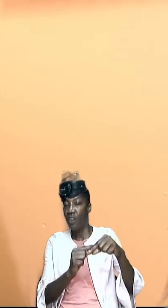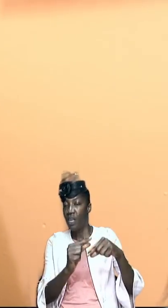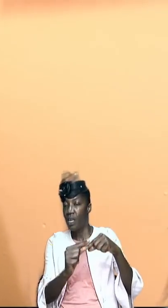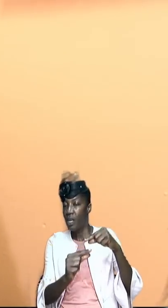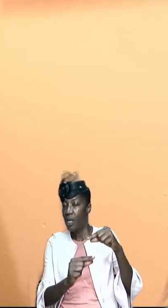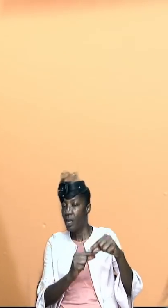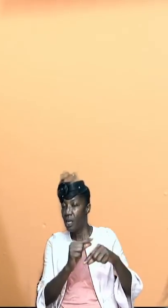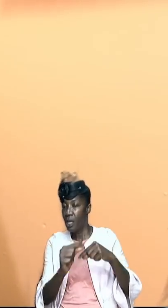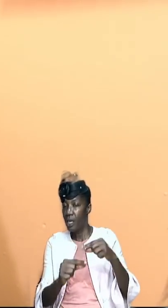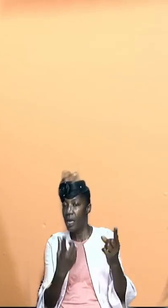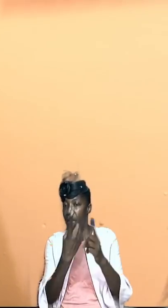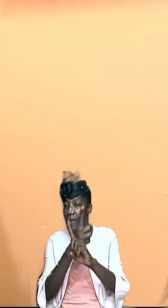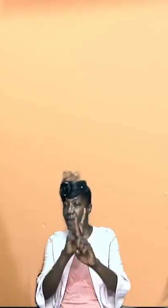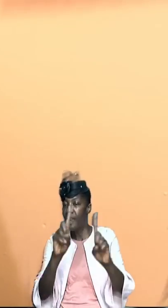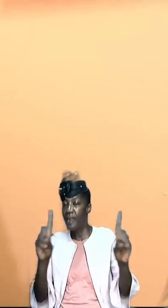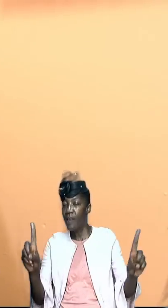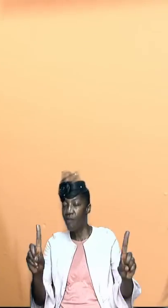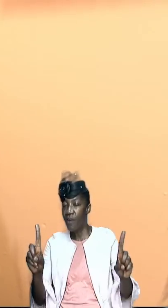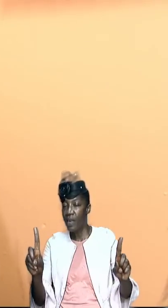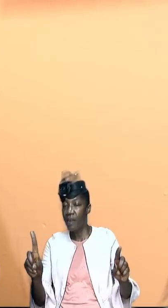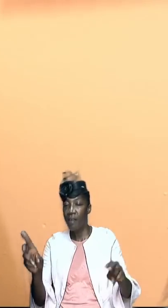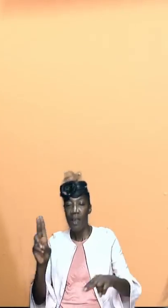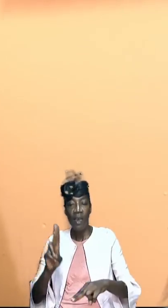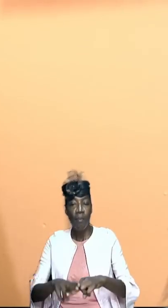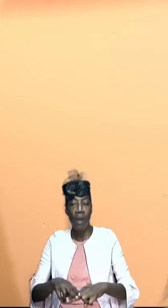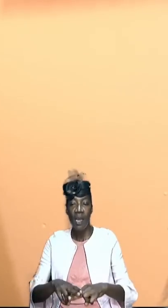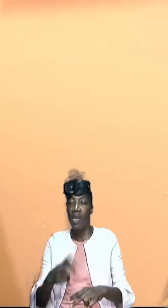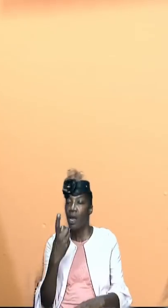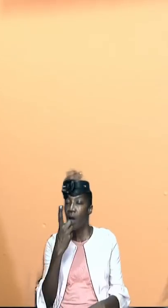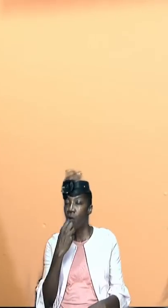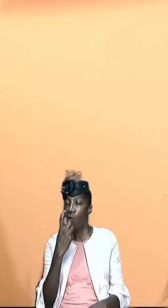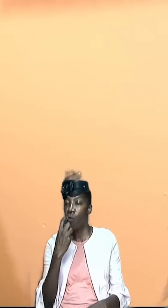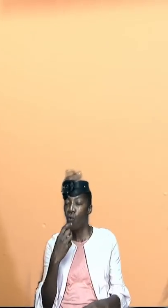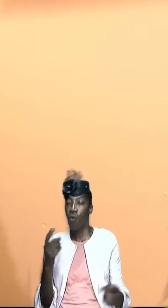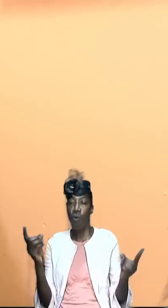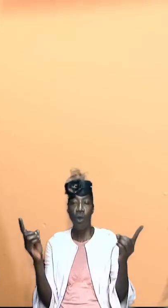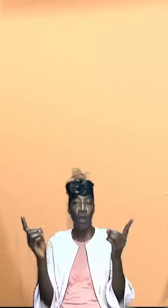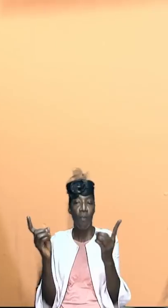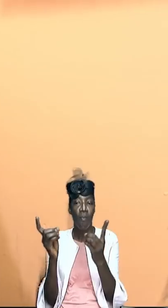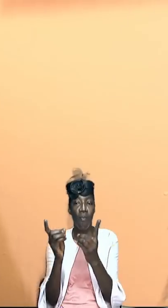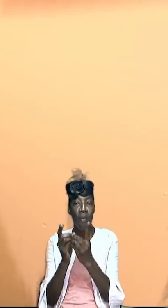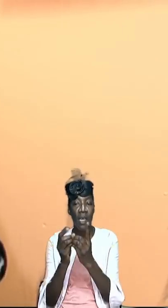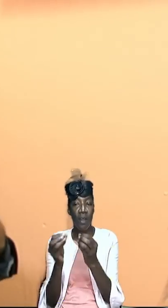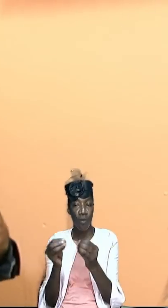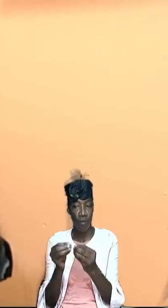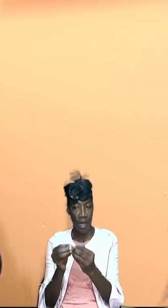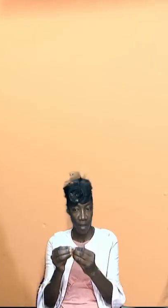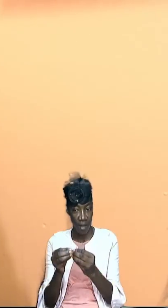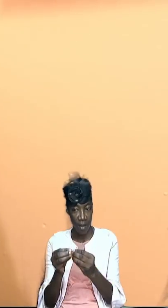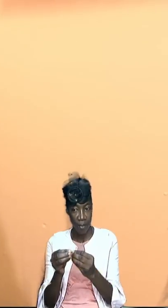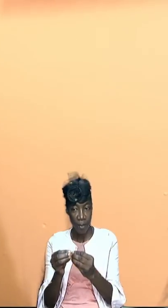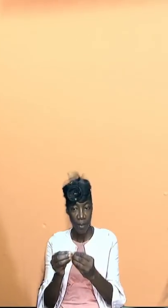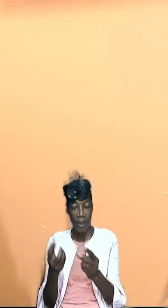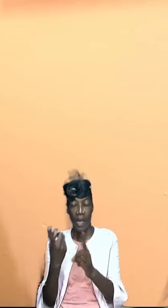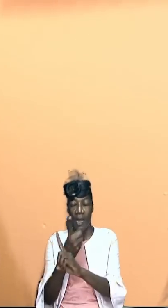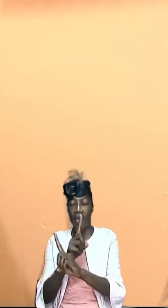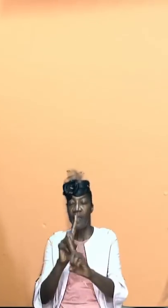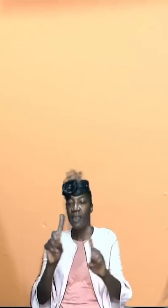so that depending on who we mate with, etc., etc.,